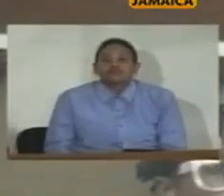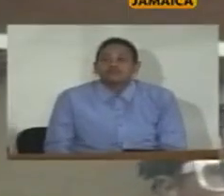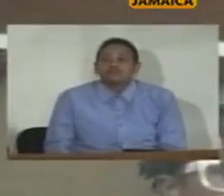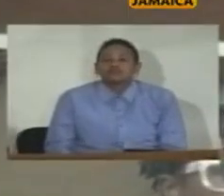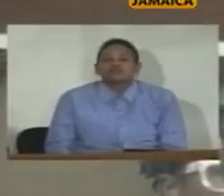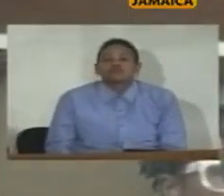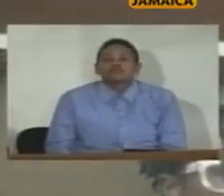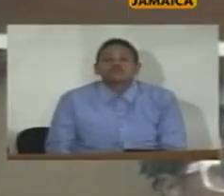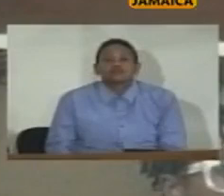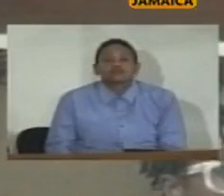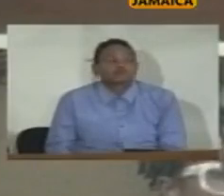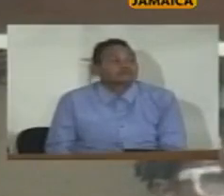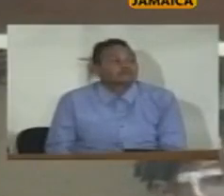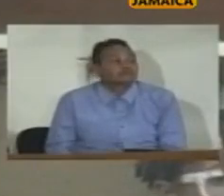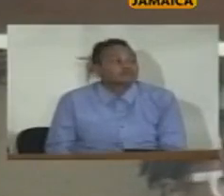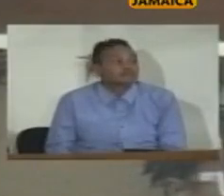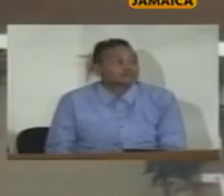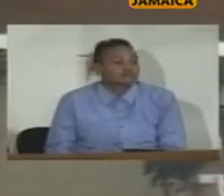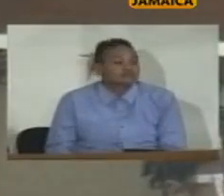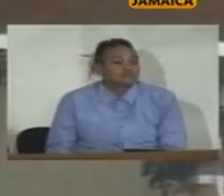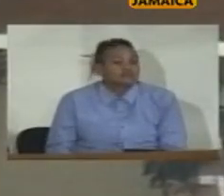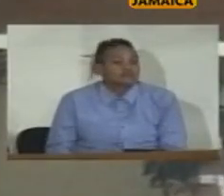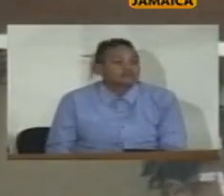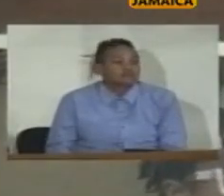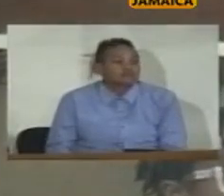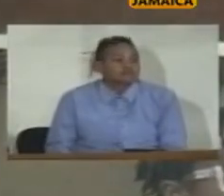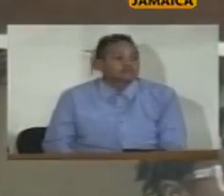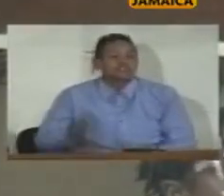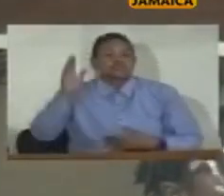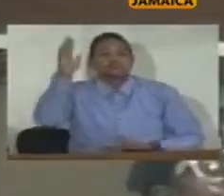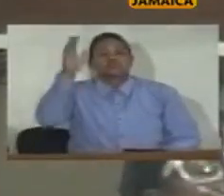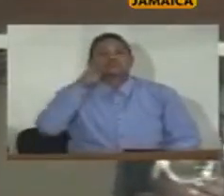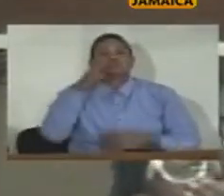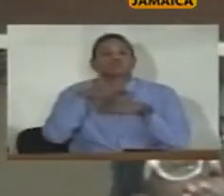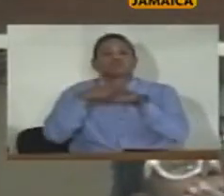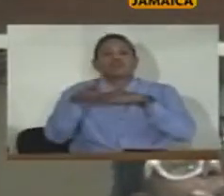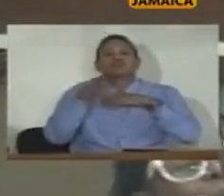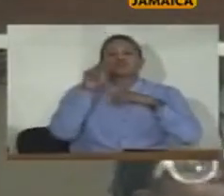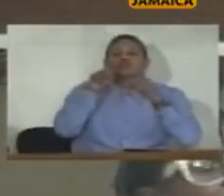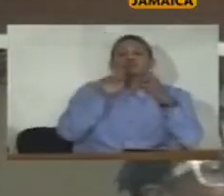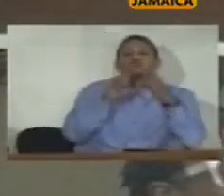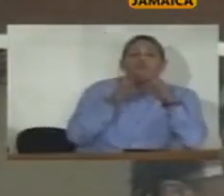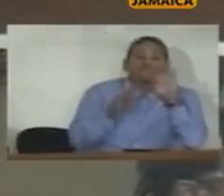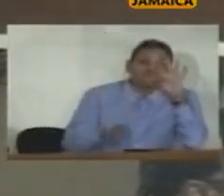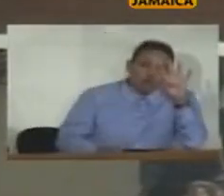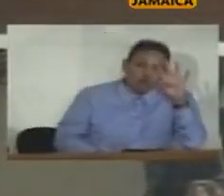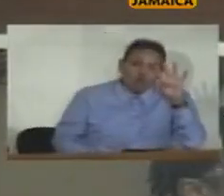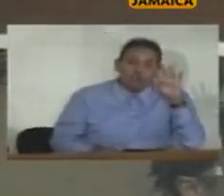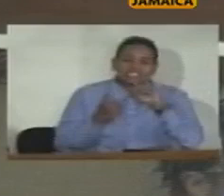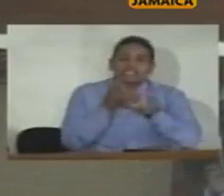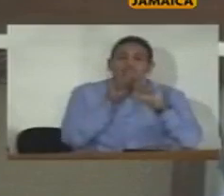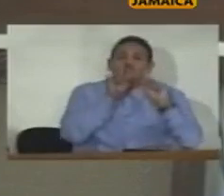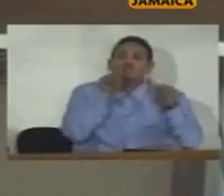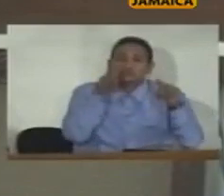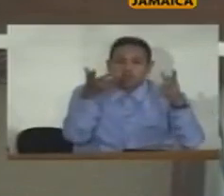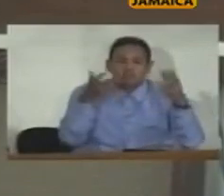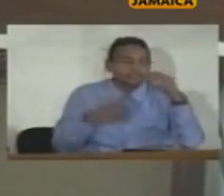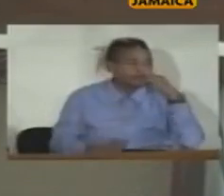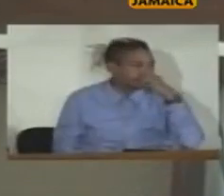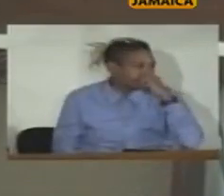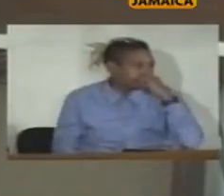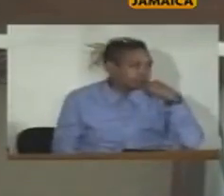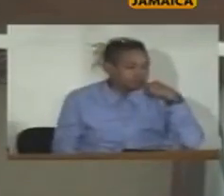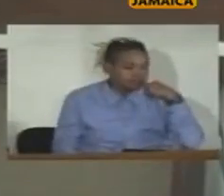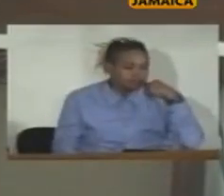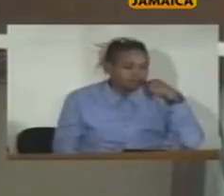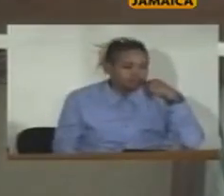Mr. Speaker, with reference to question 4 and the response,